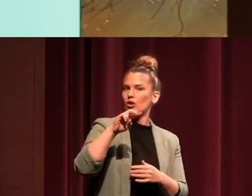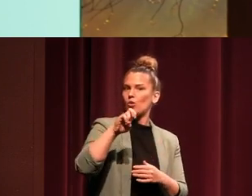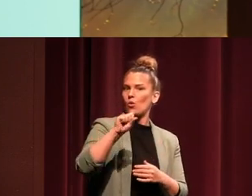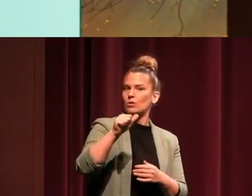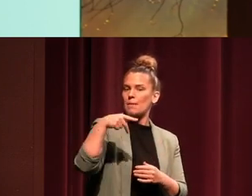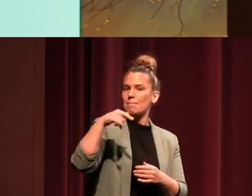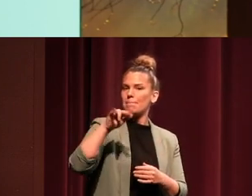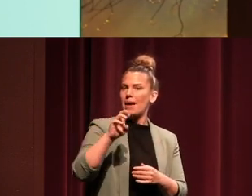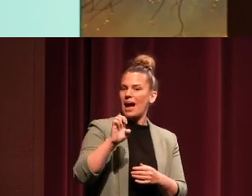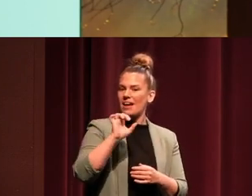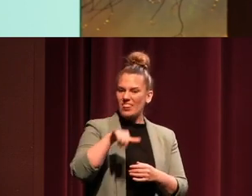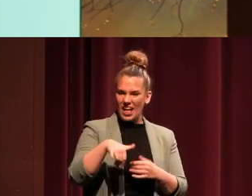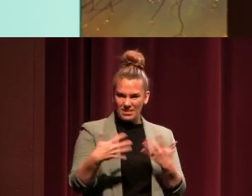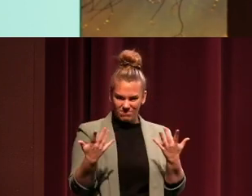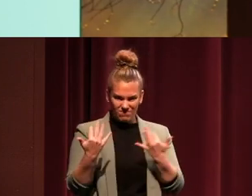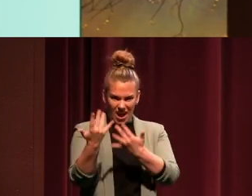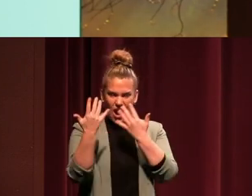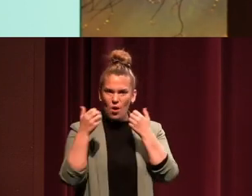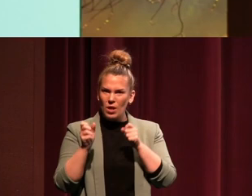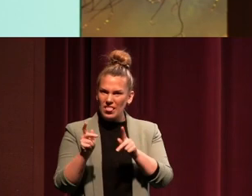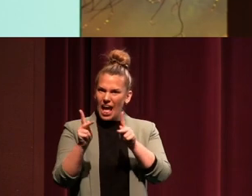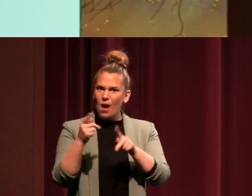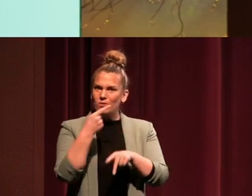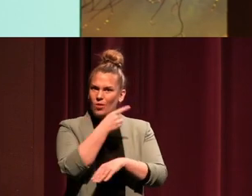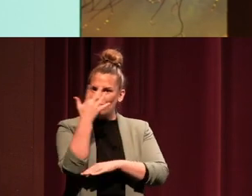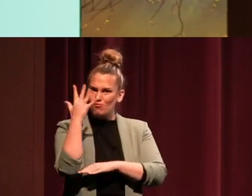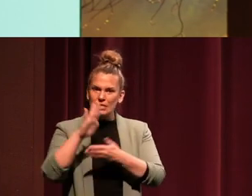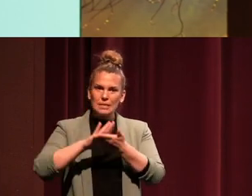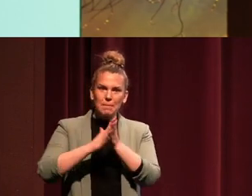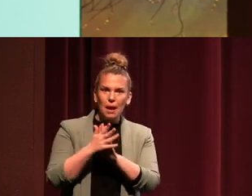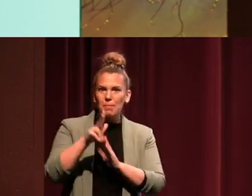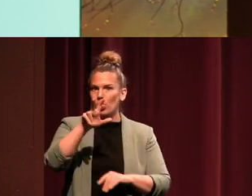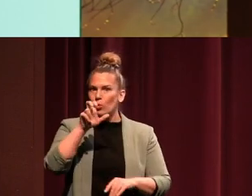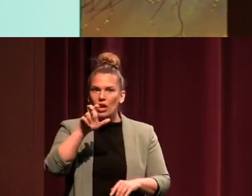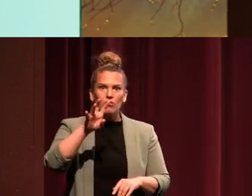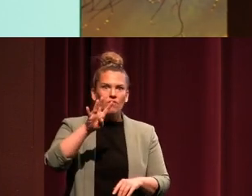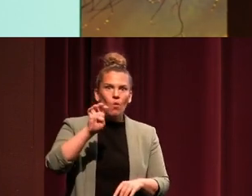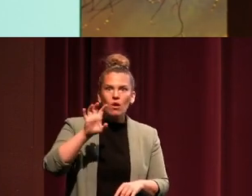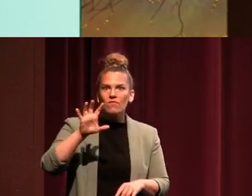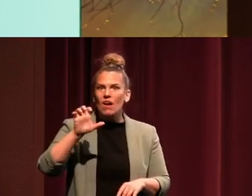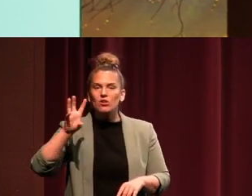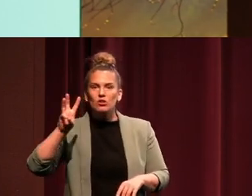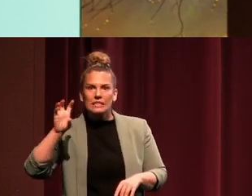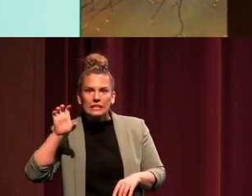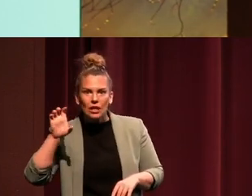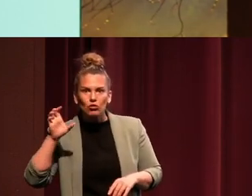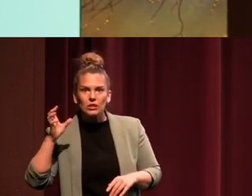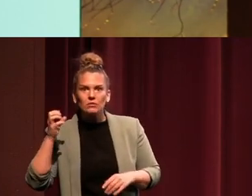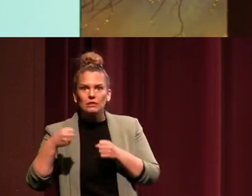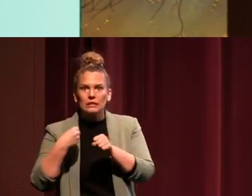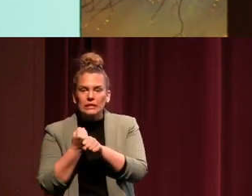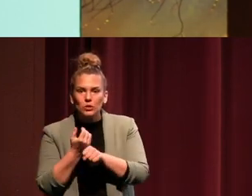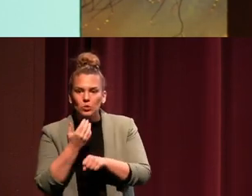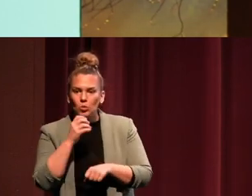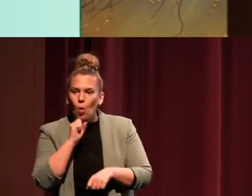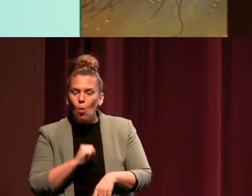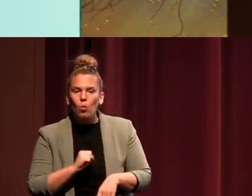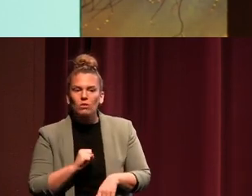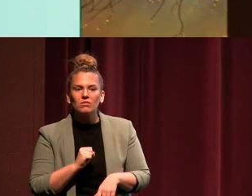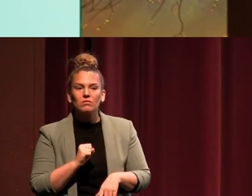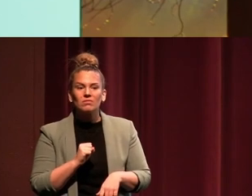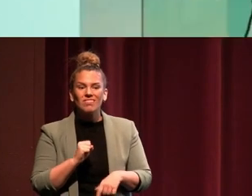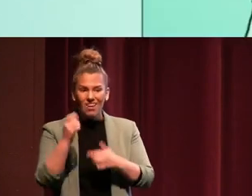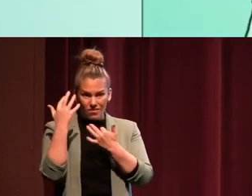old growth trees to get to be 300, 400, 500, 700 years old. These forests need